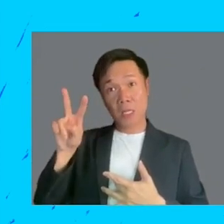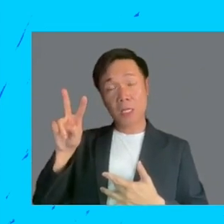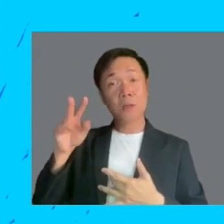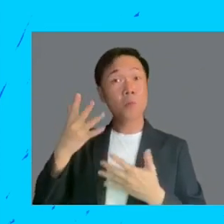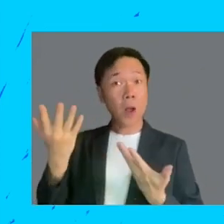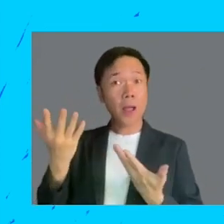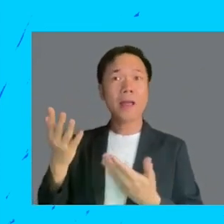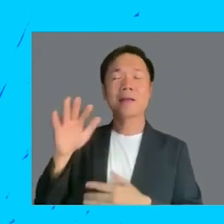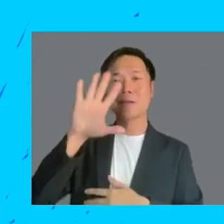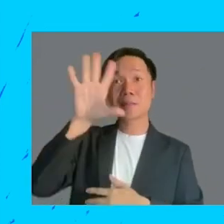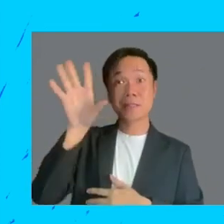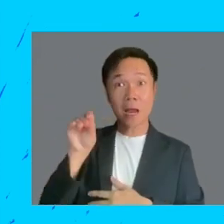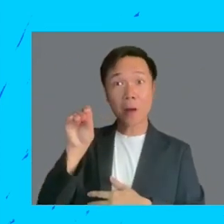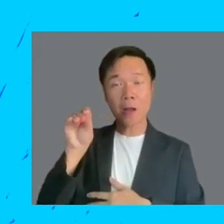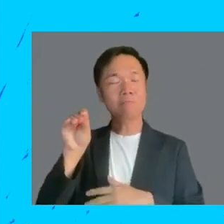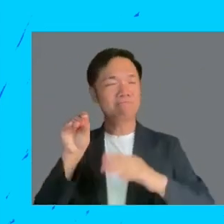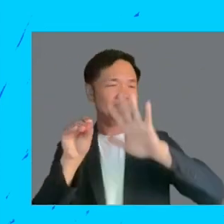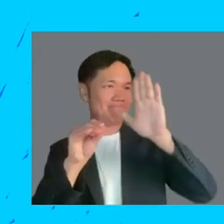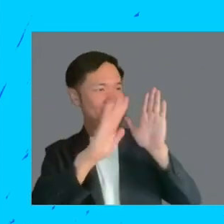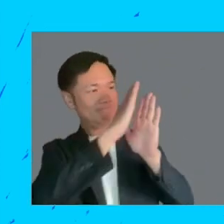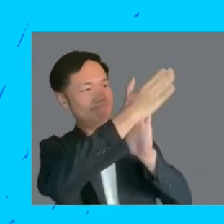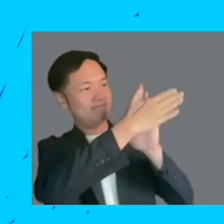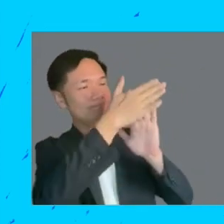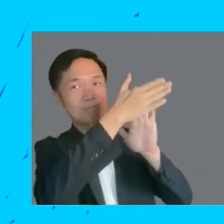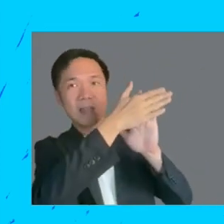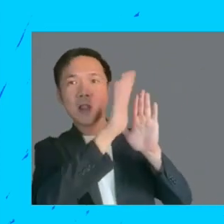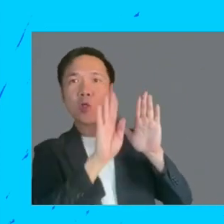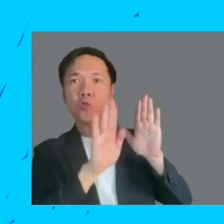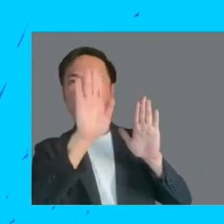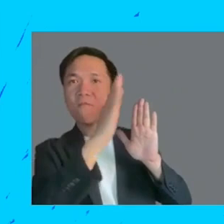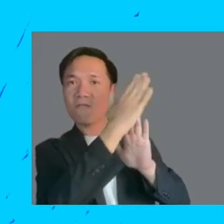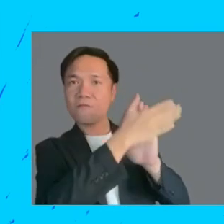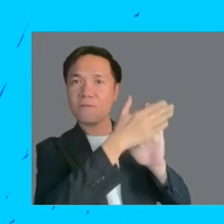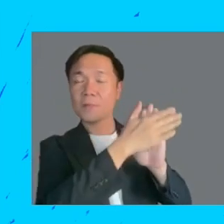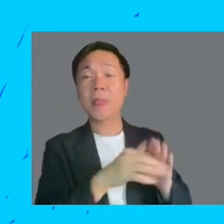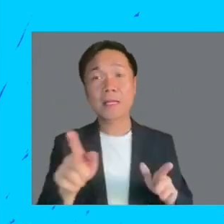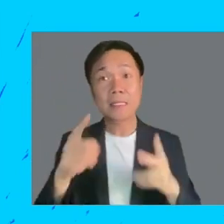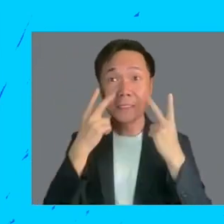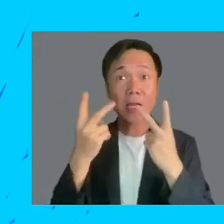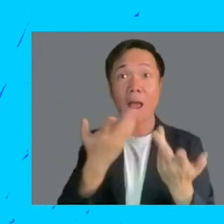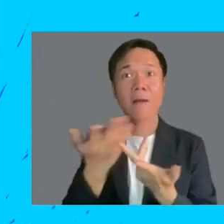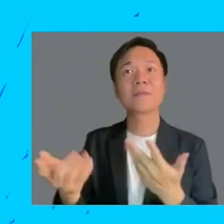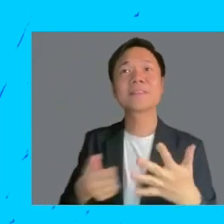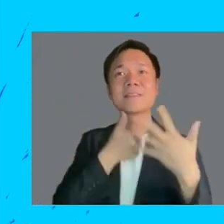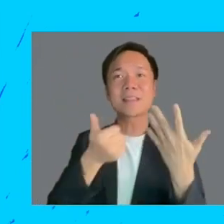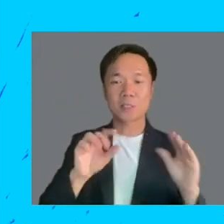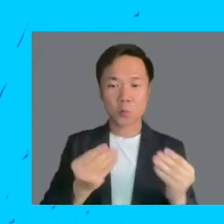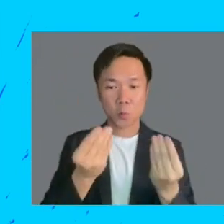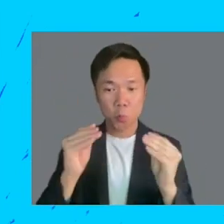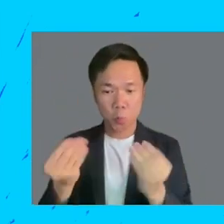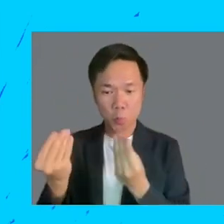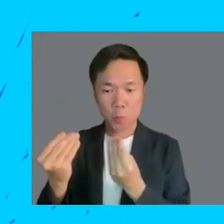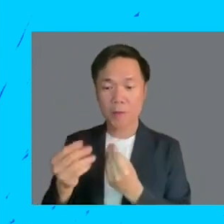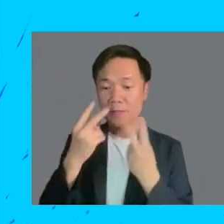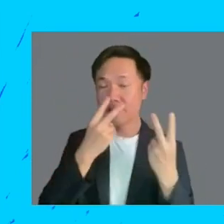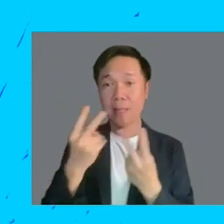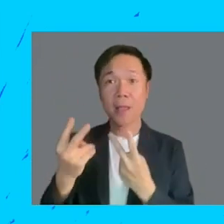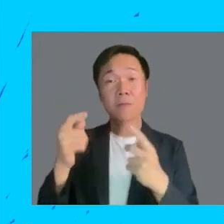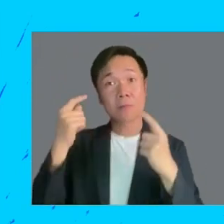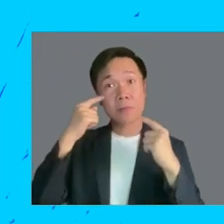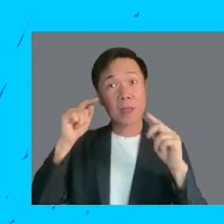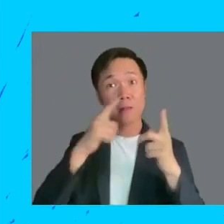The session will be in two parts. Firstly, we'll hear testimonials from six youth leaders in the HIV movement,